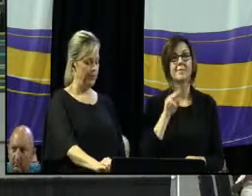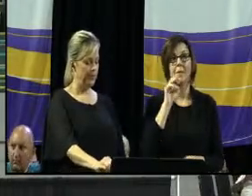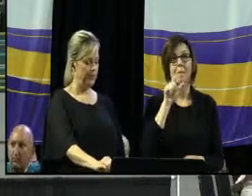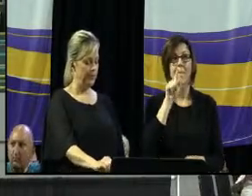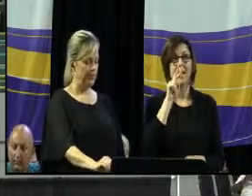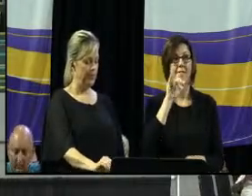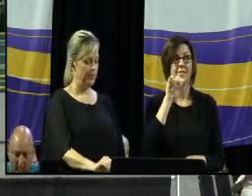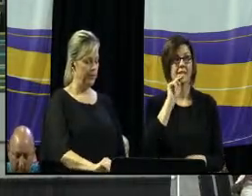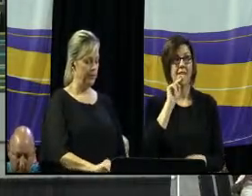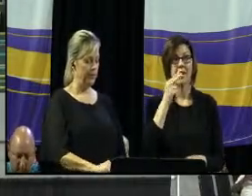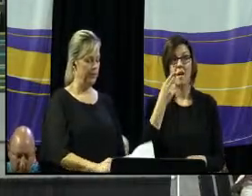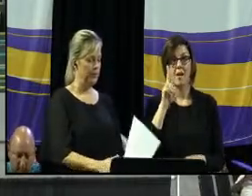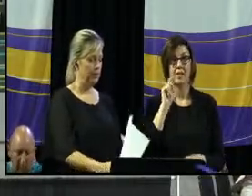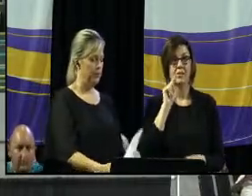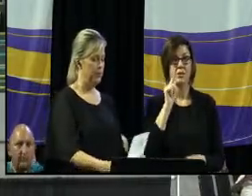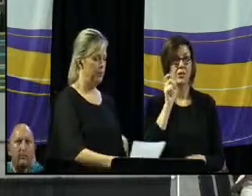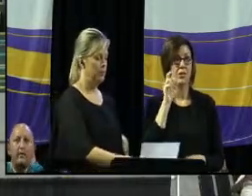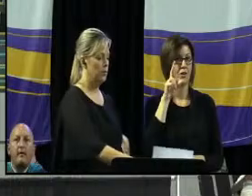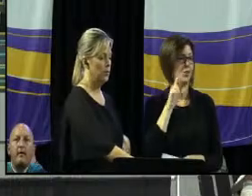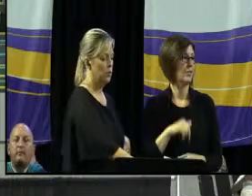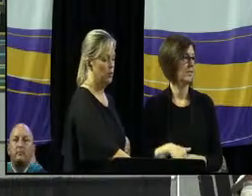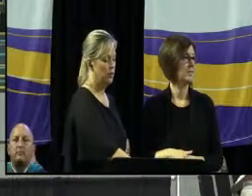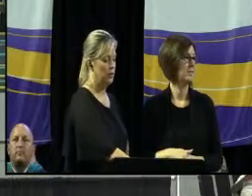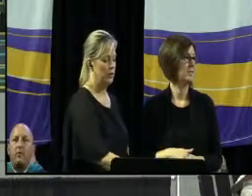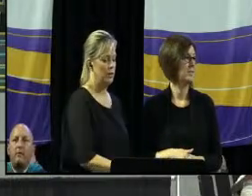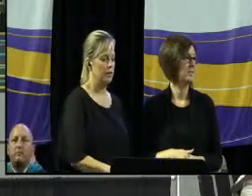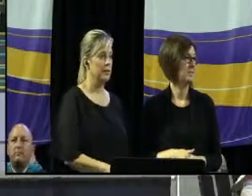Melvin Anthony Hunter.